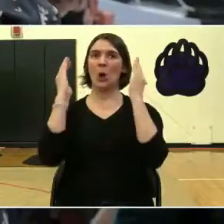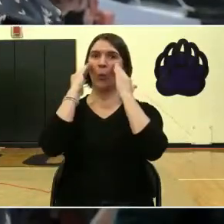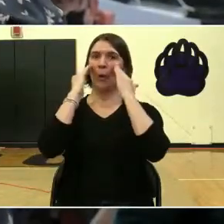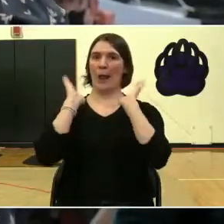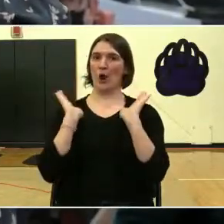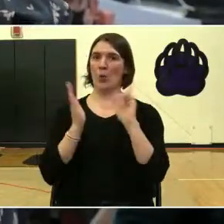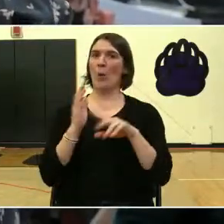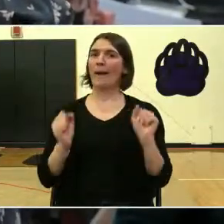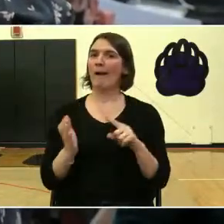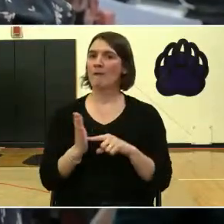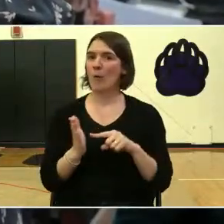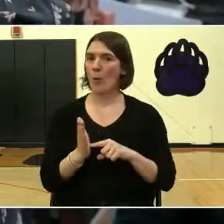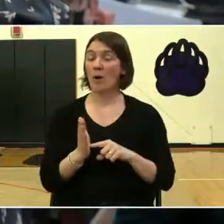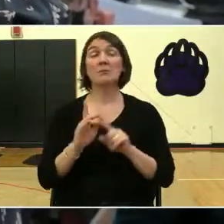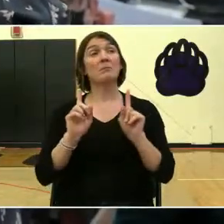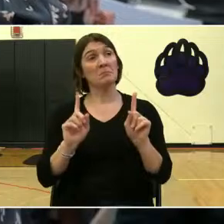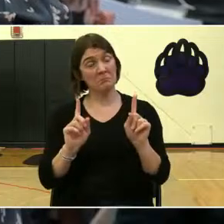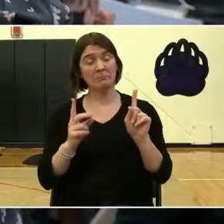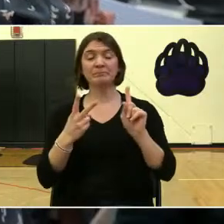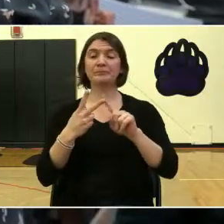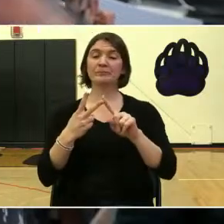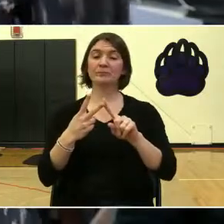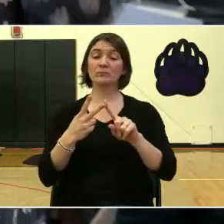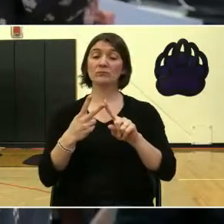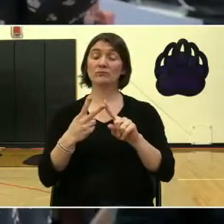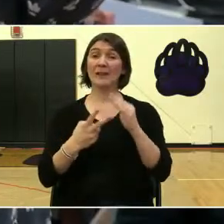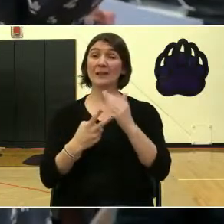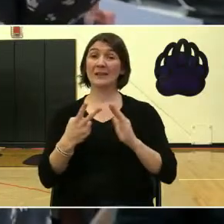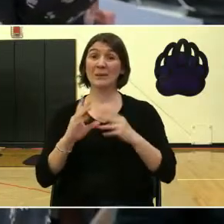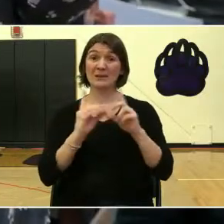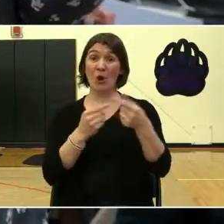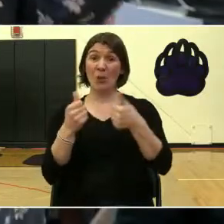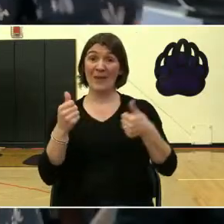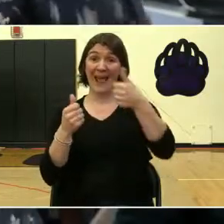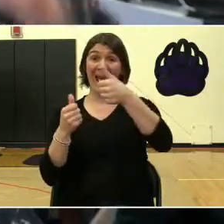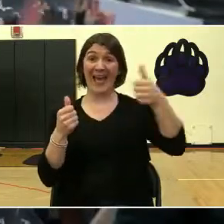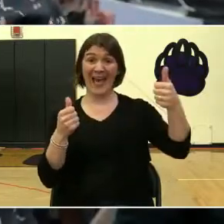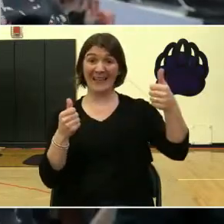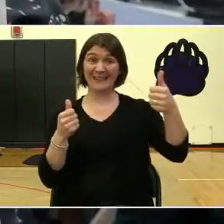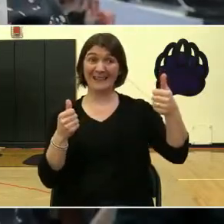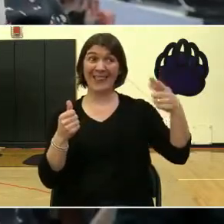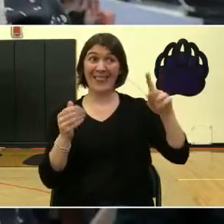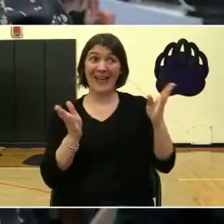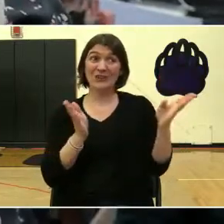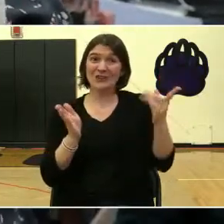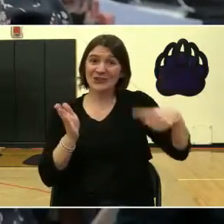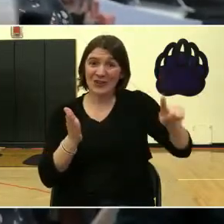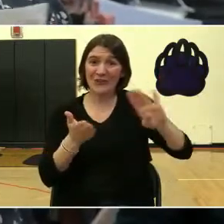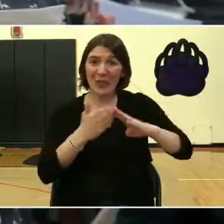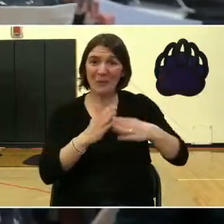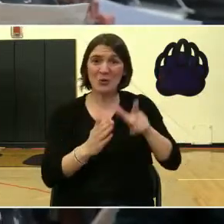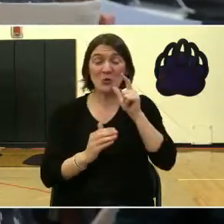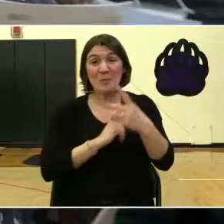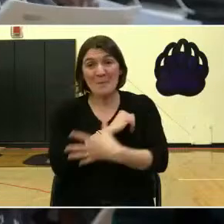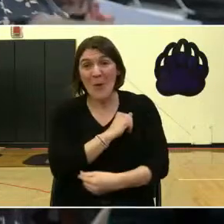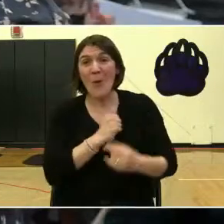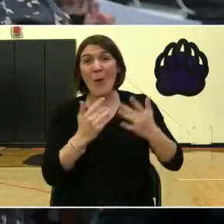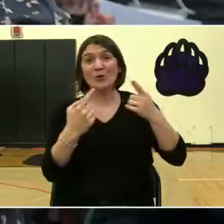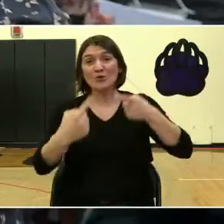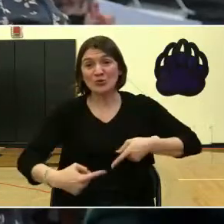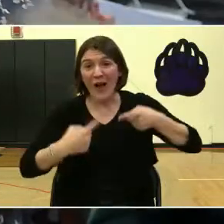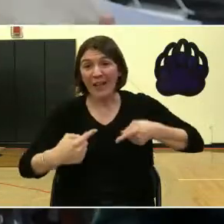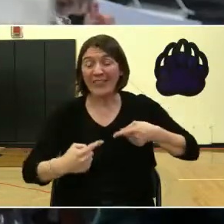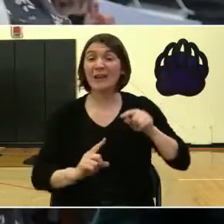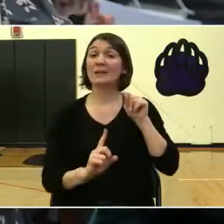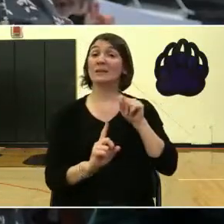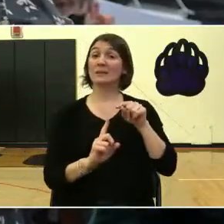that however I would also like to point out how some of our department heads actually serve those communities uh specifically three